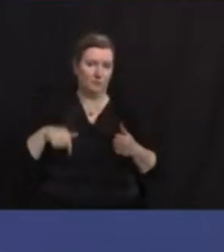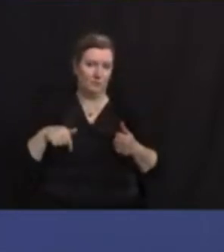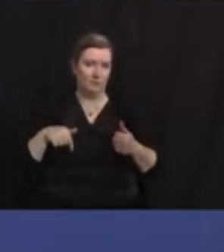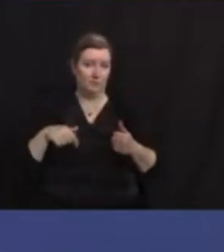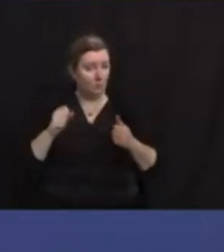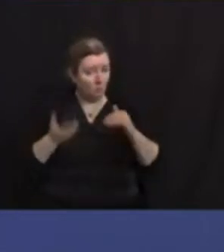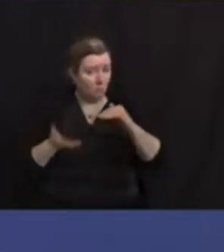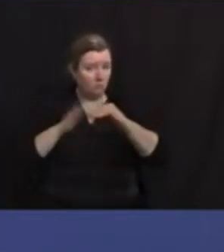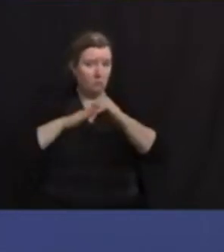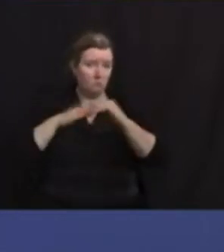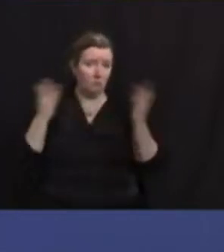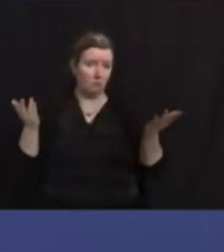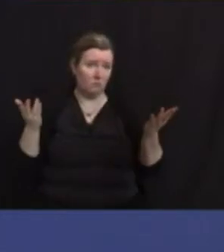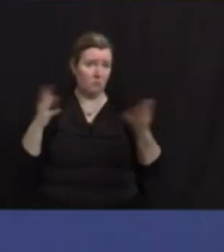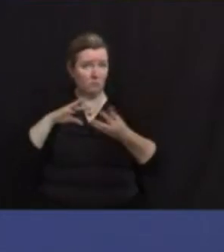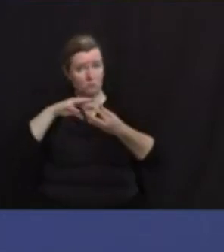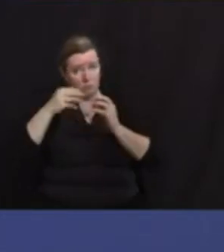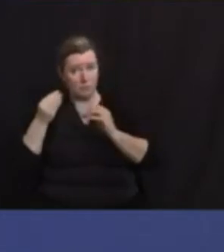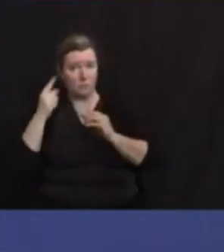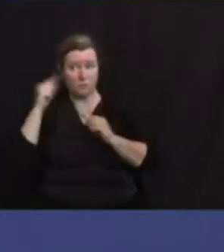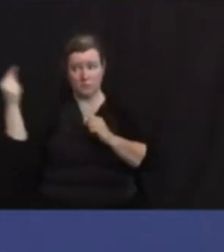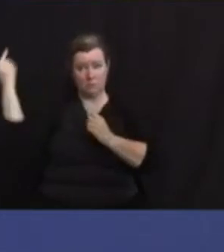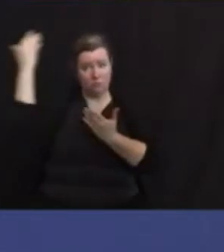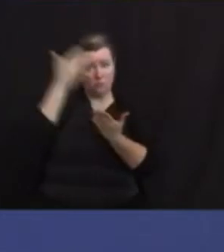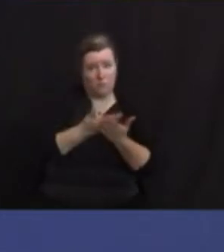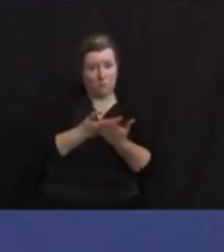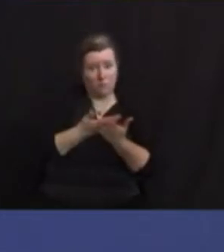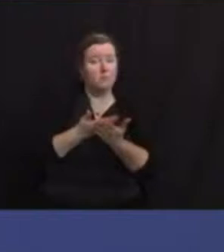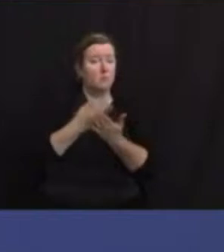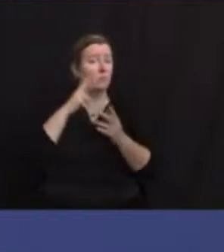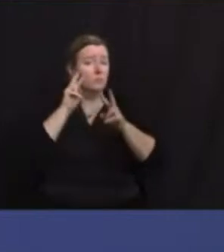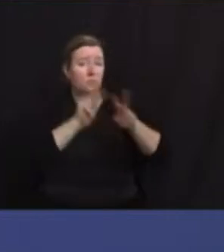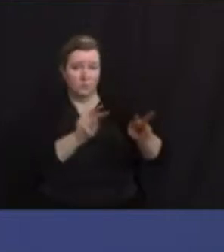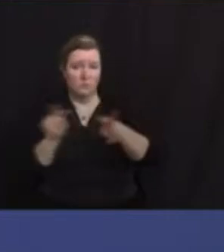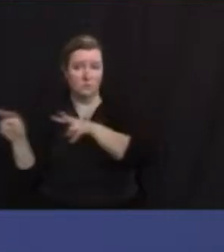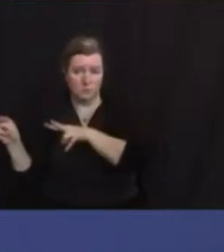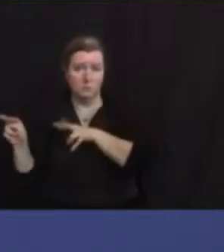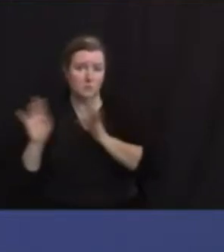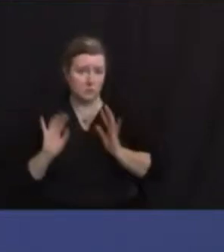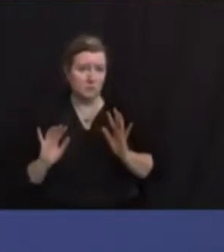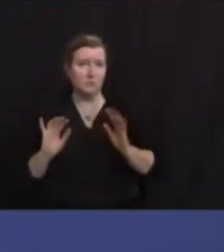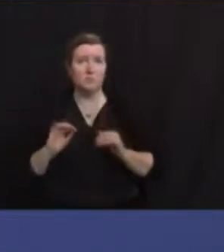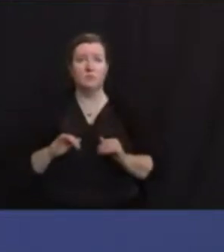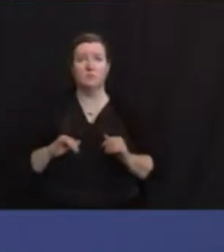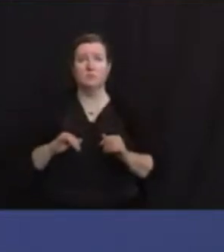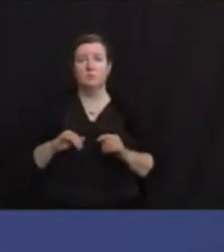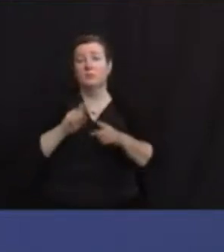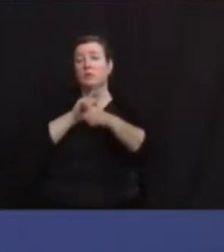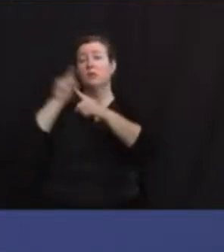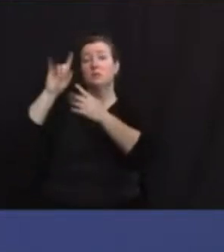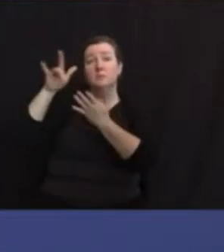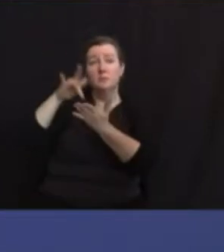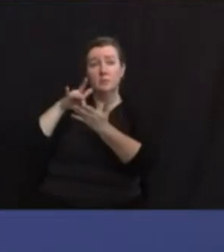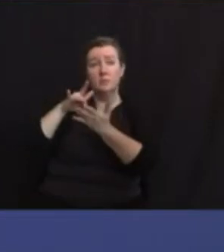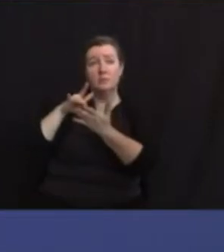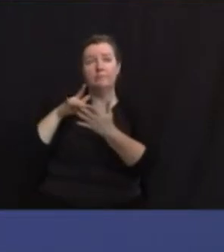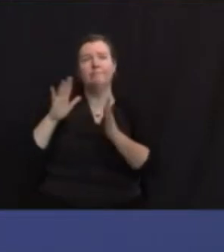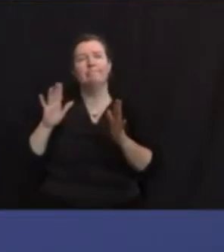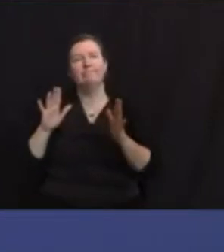that like a hawk. And by the way, the call center, I'm told it will begin in waves. We had hoped to